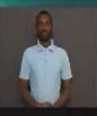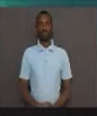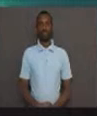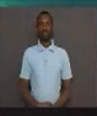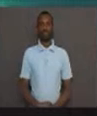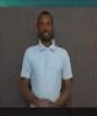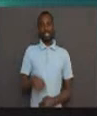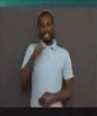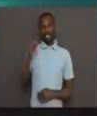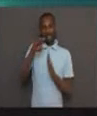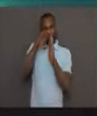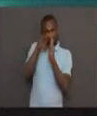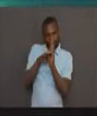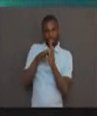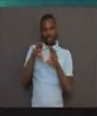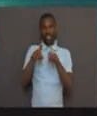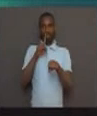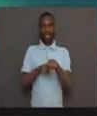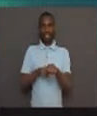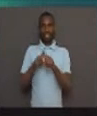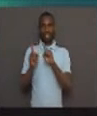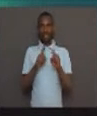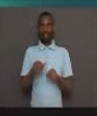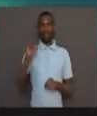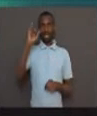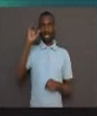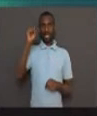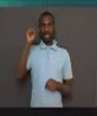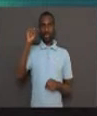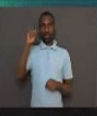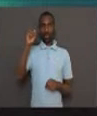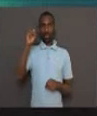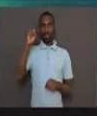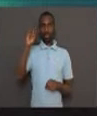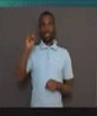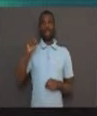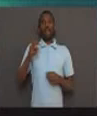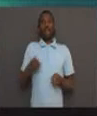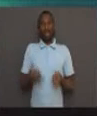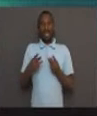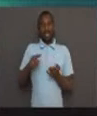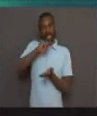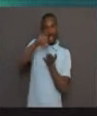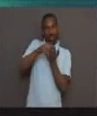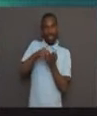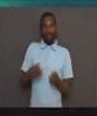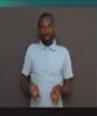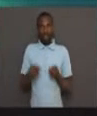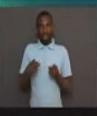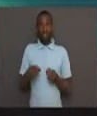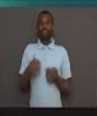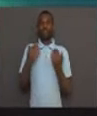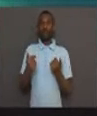When we subtract the isotope mass from the nucleonic mass, we get